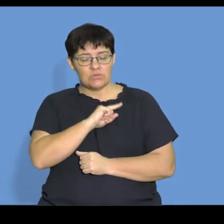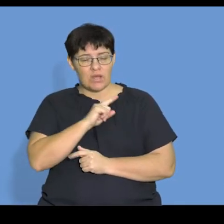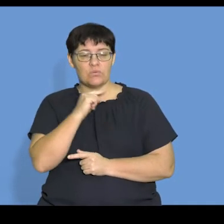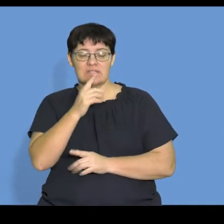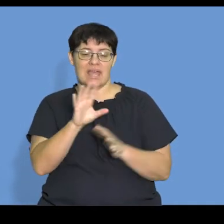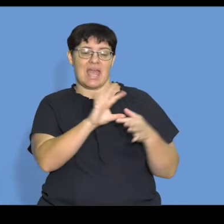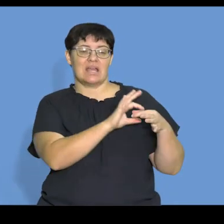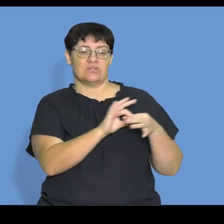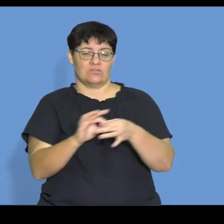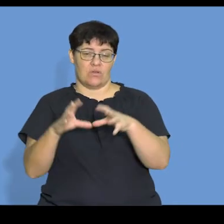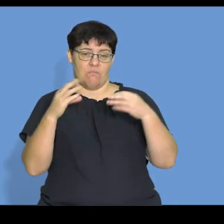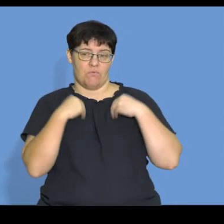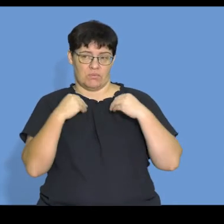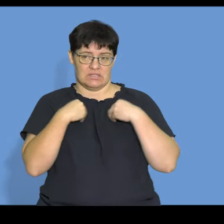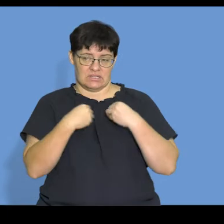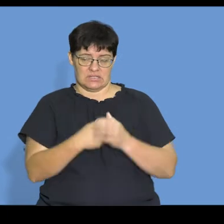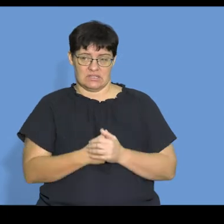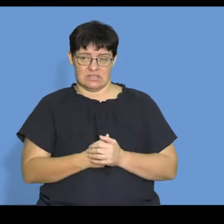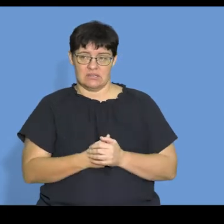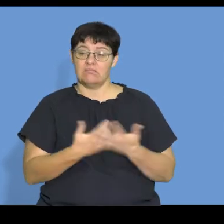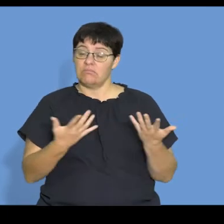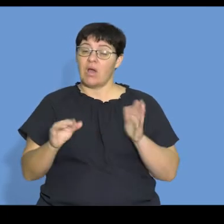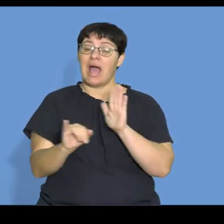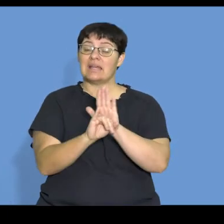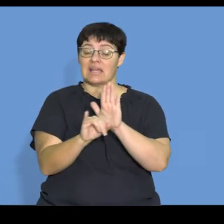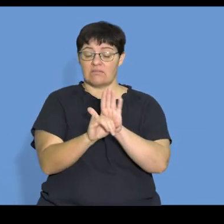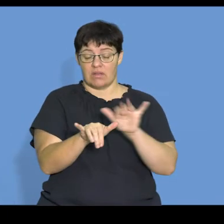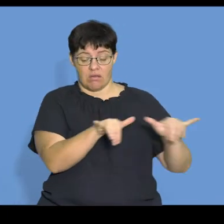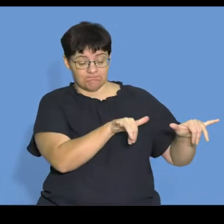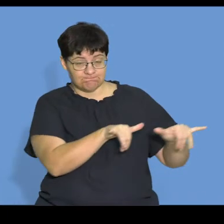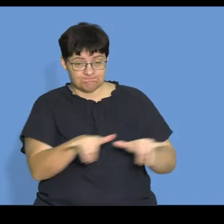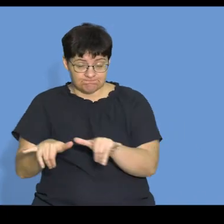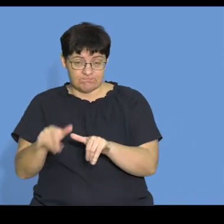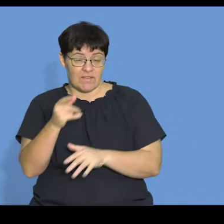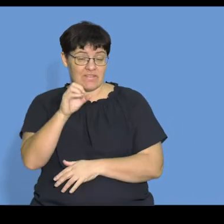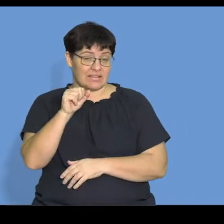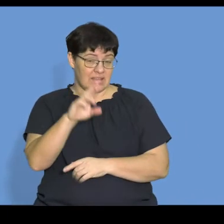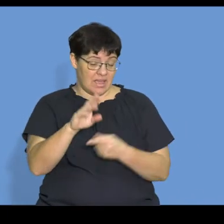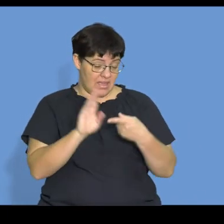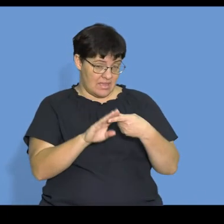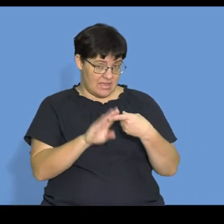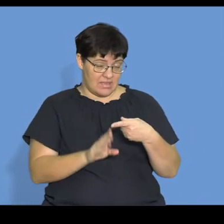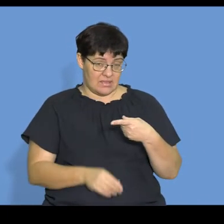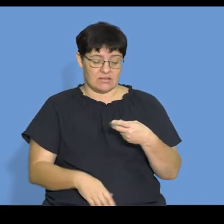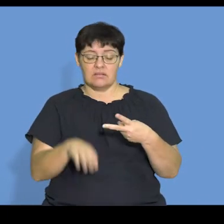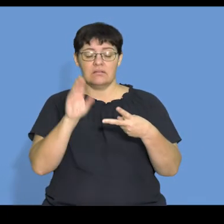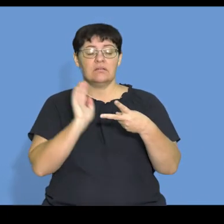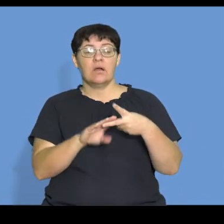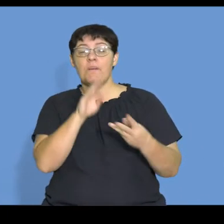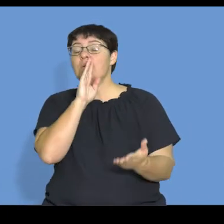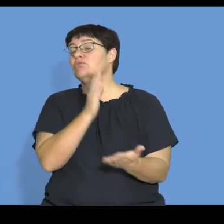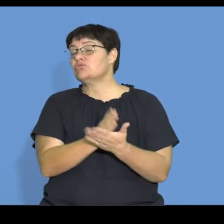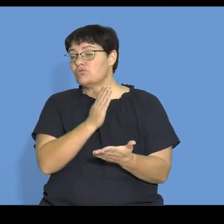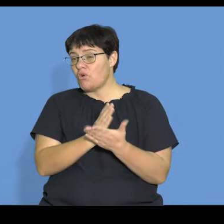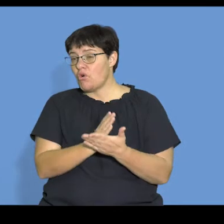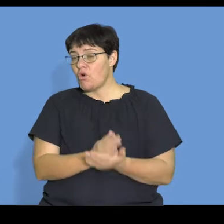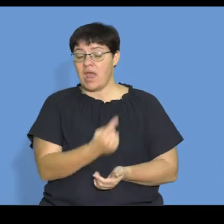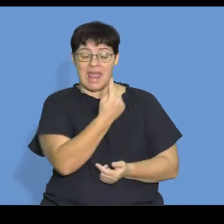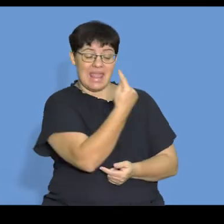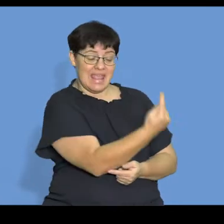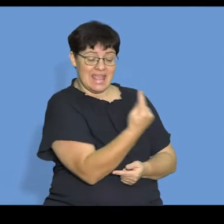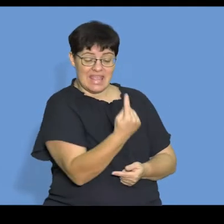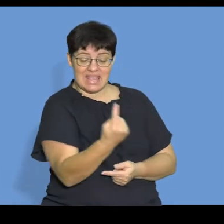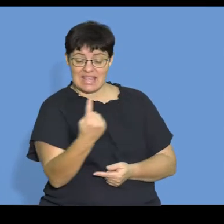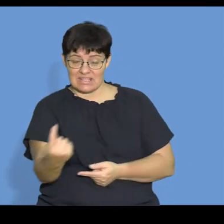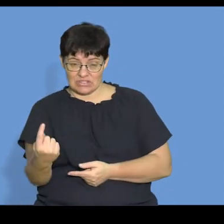associative property. You identify the same common factor, number 1. You make sure that each bracket